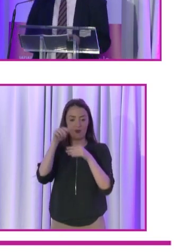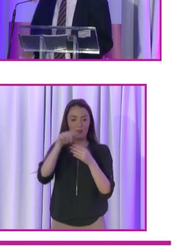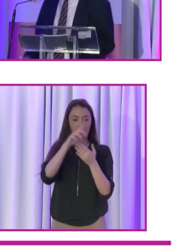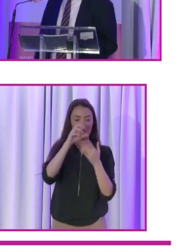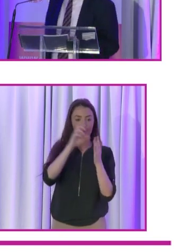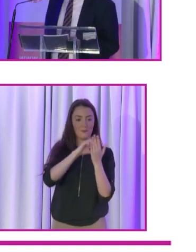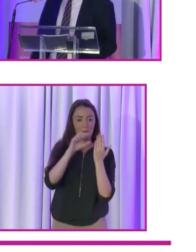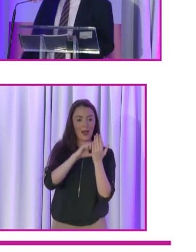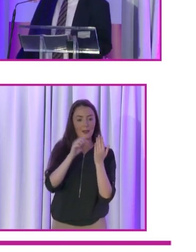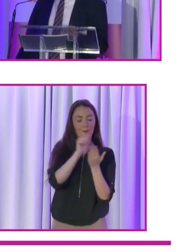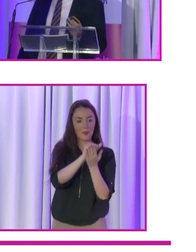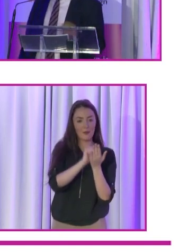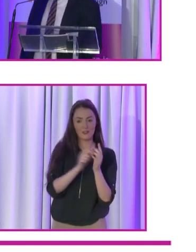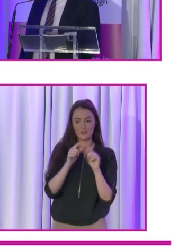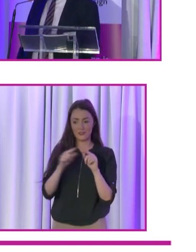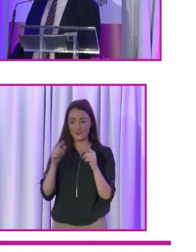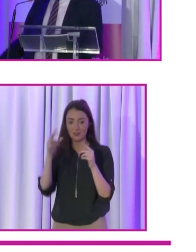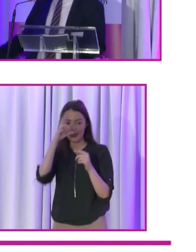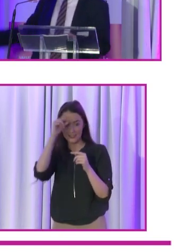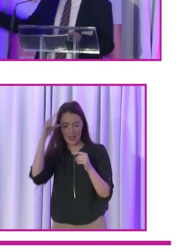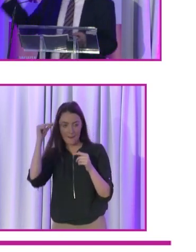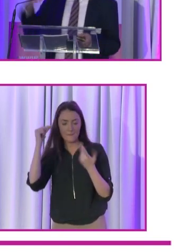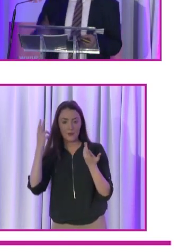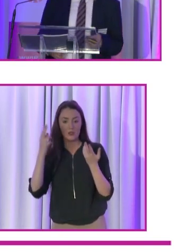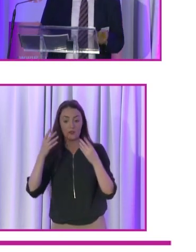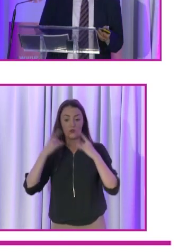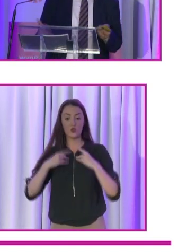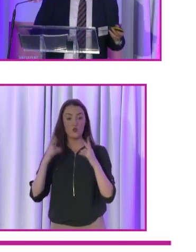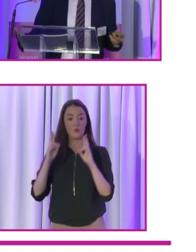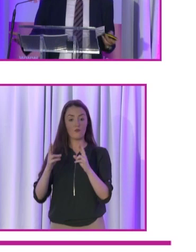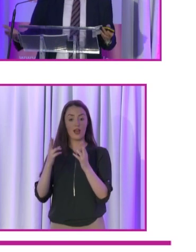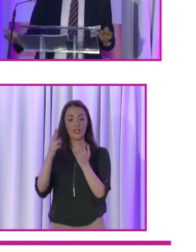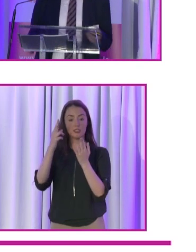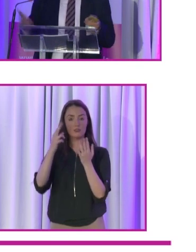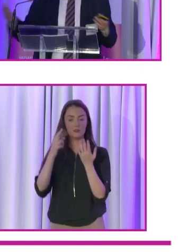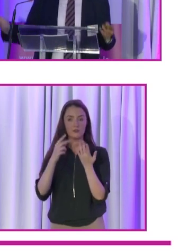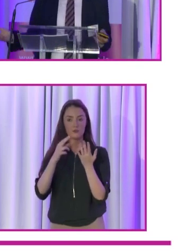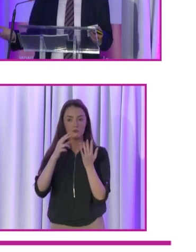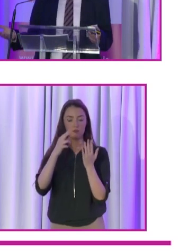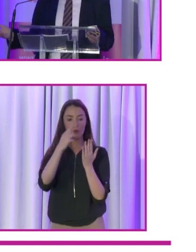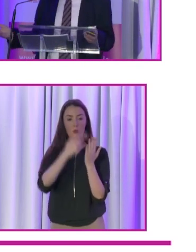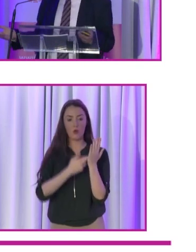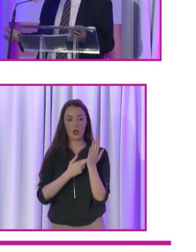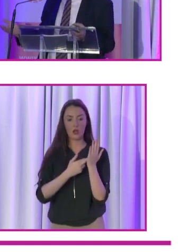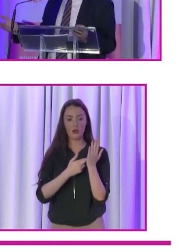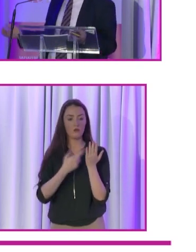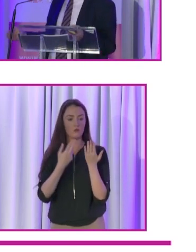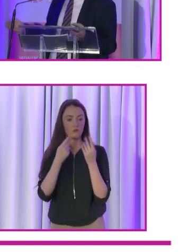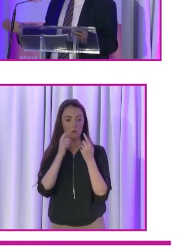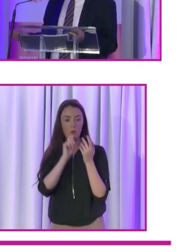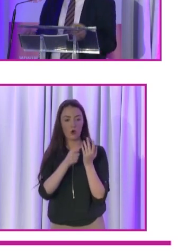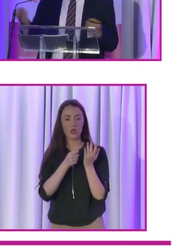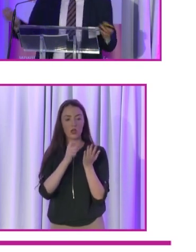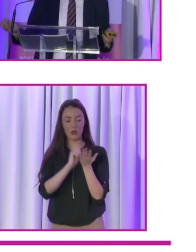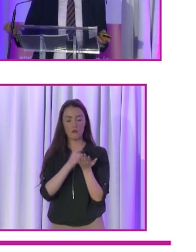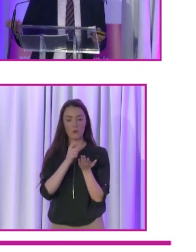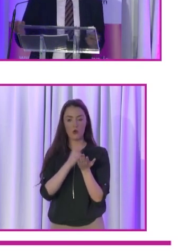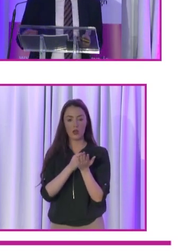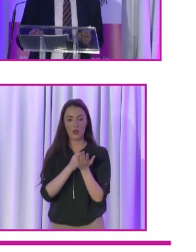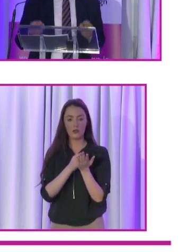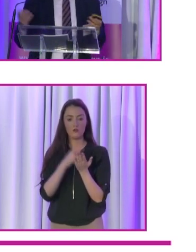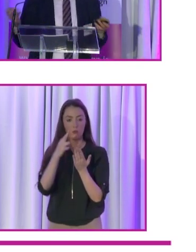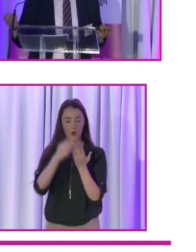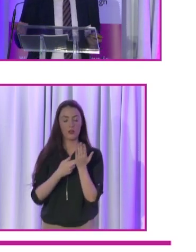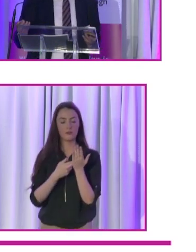examples. In the Human Rights Report. Most of times when politicians think of accessibility